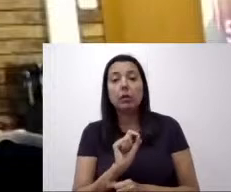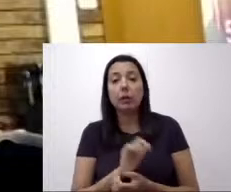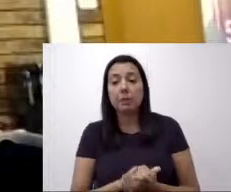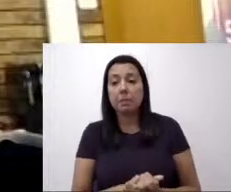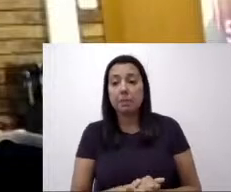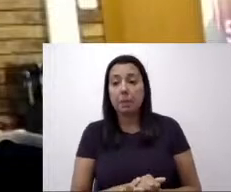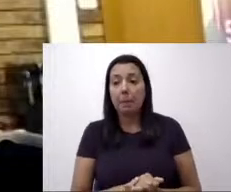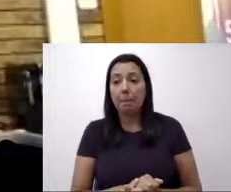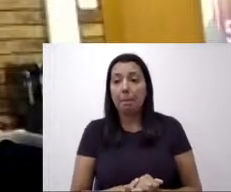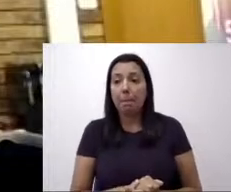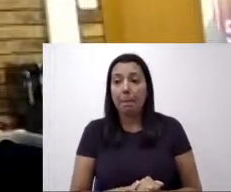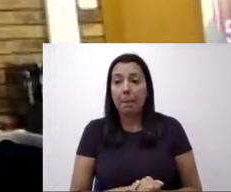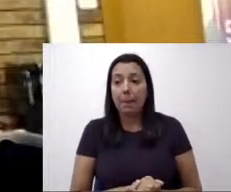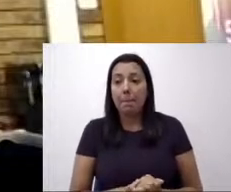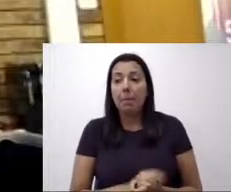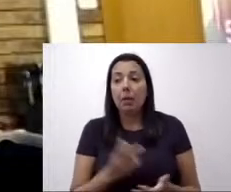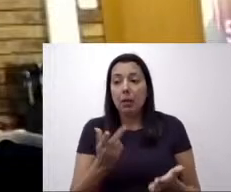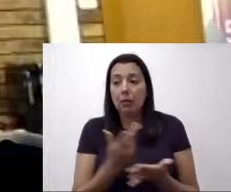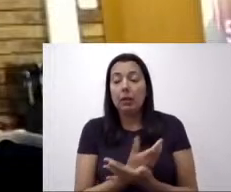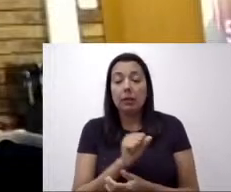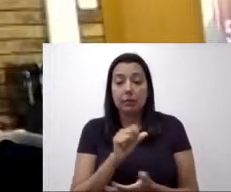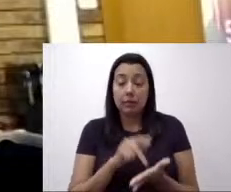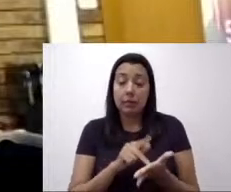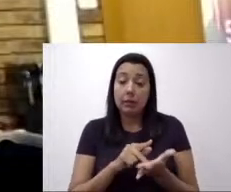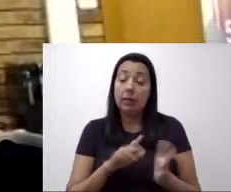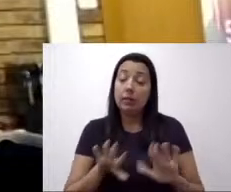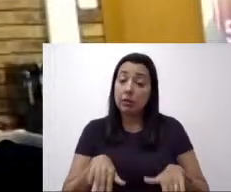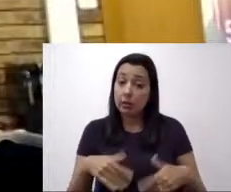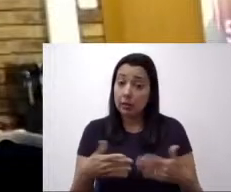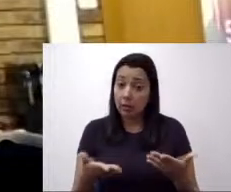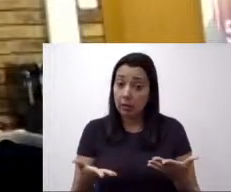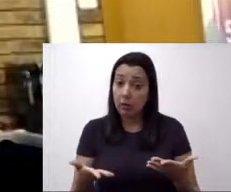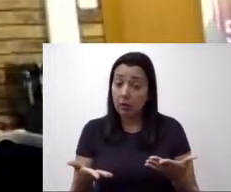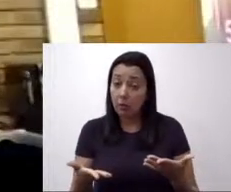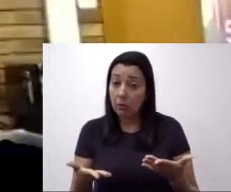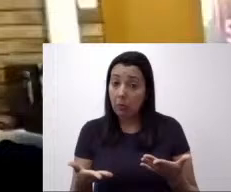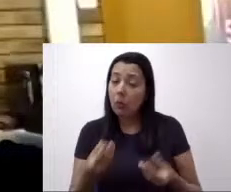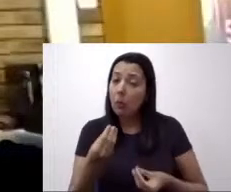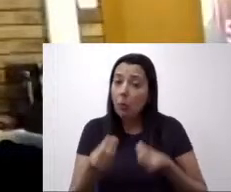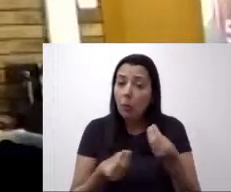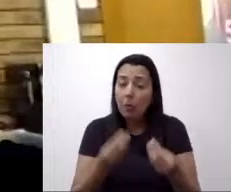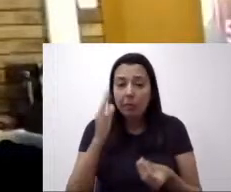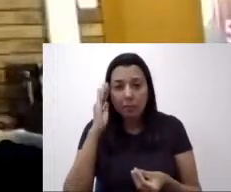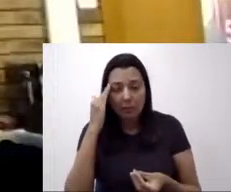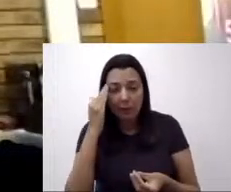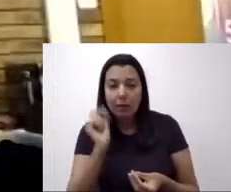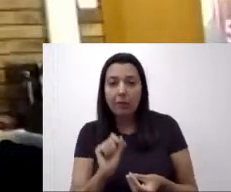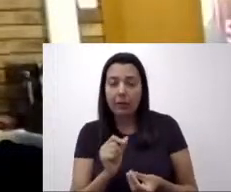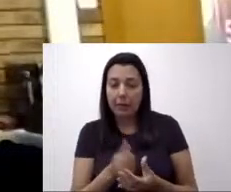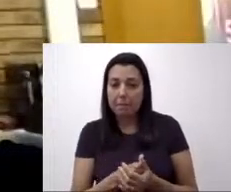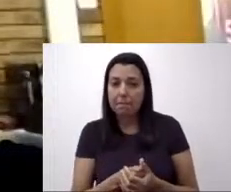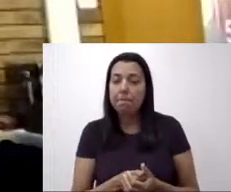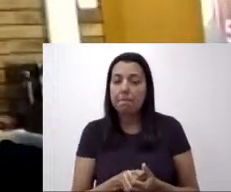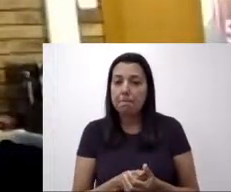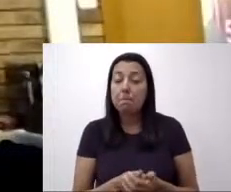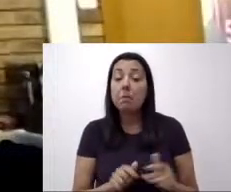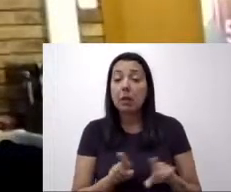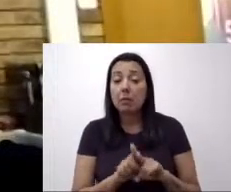happened. And I think it's a way to understand to answer to the second question.